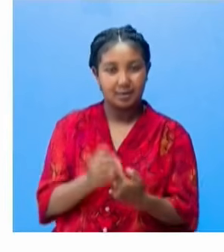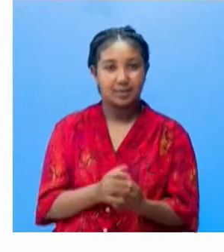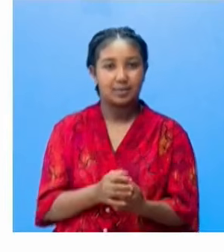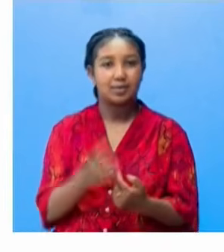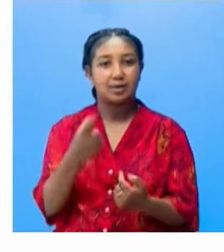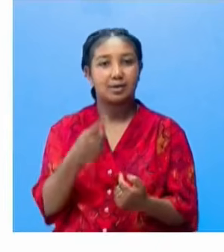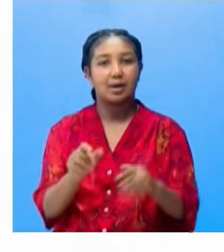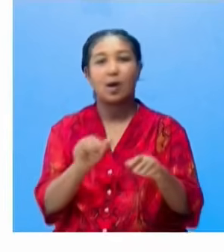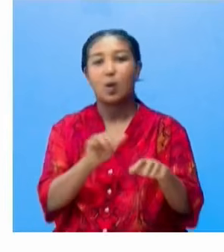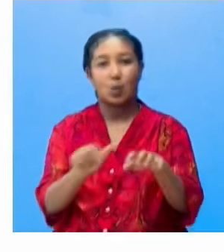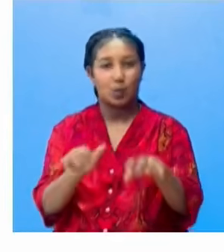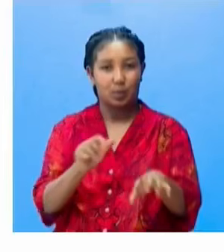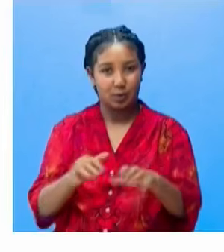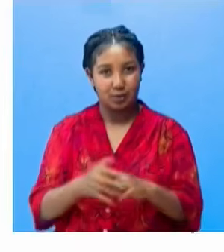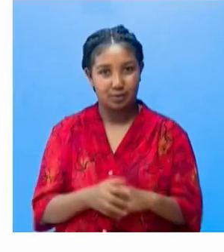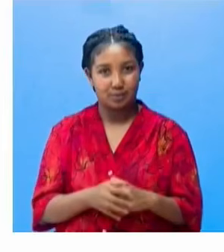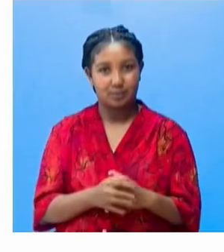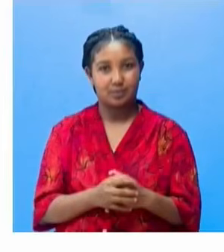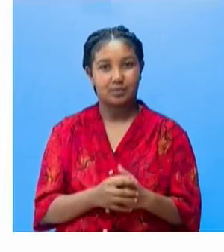the computer.